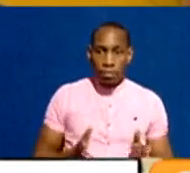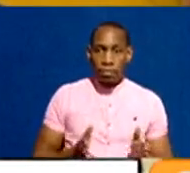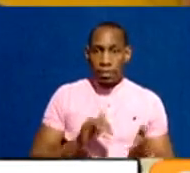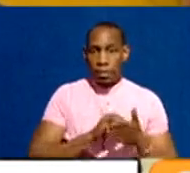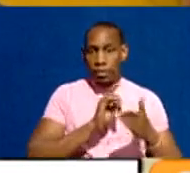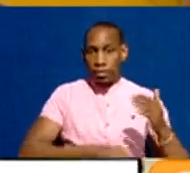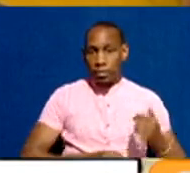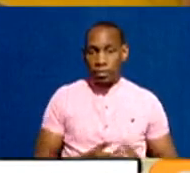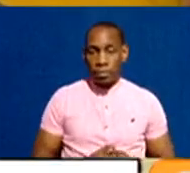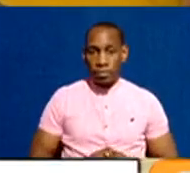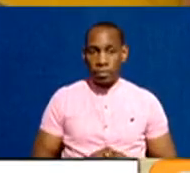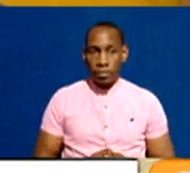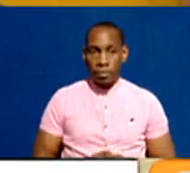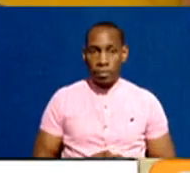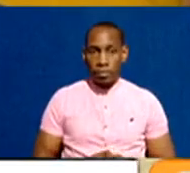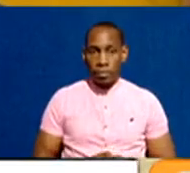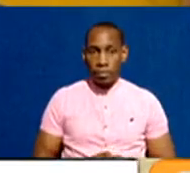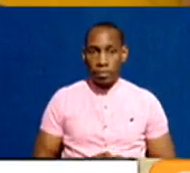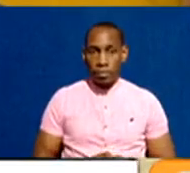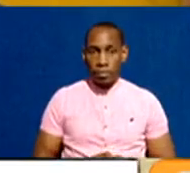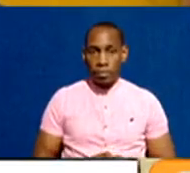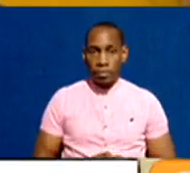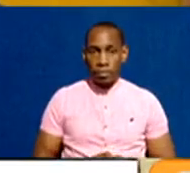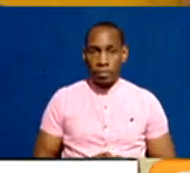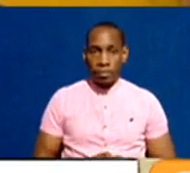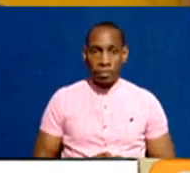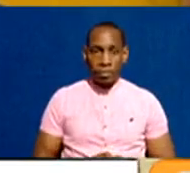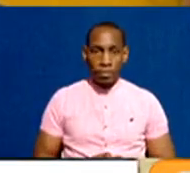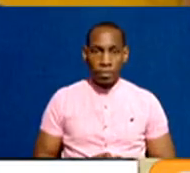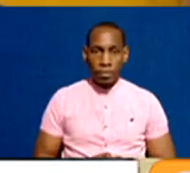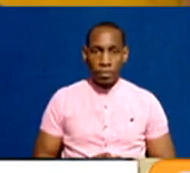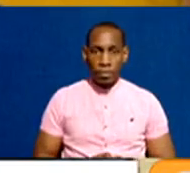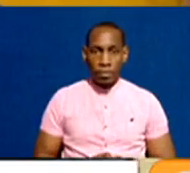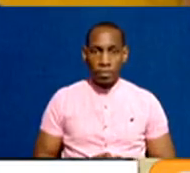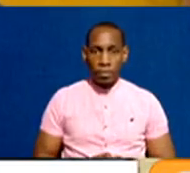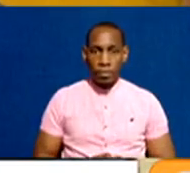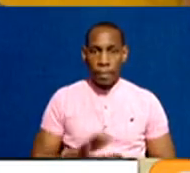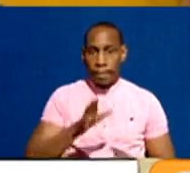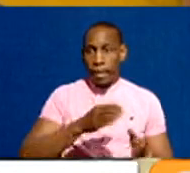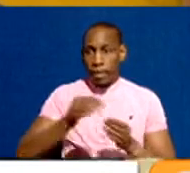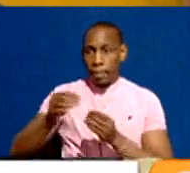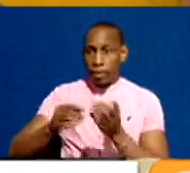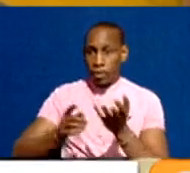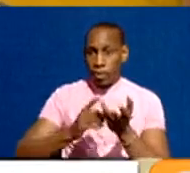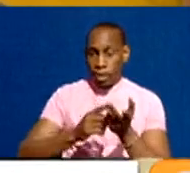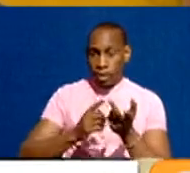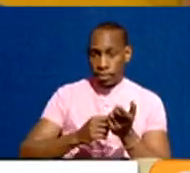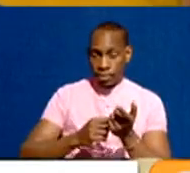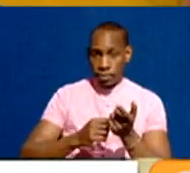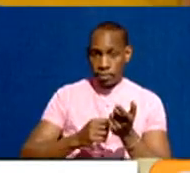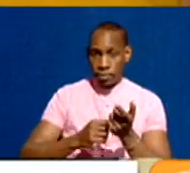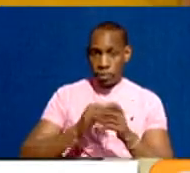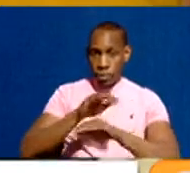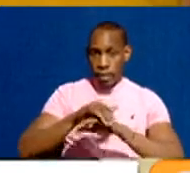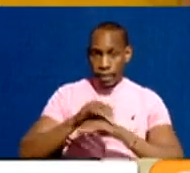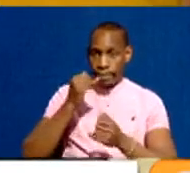was that he had gone to tally, to obtain